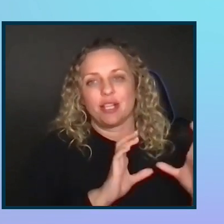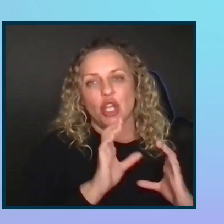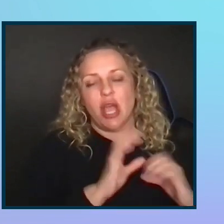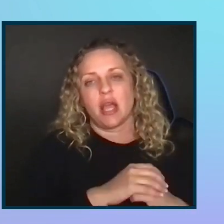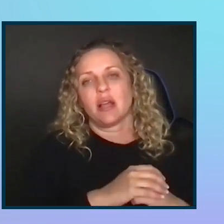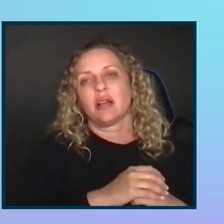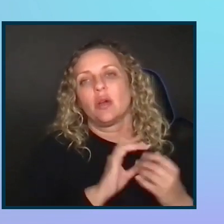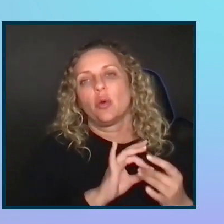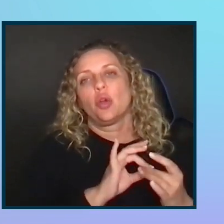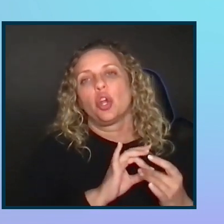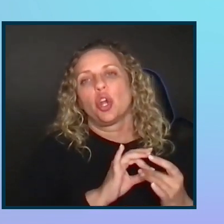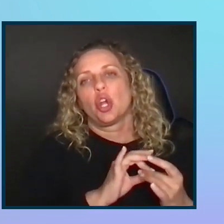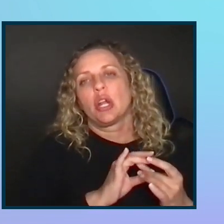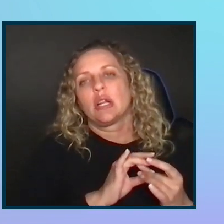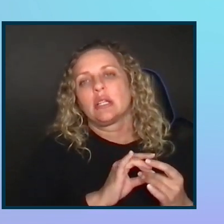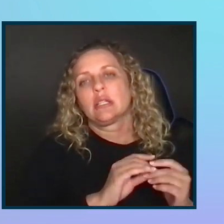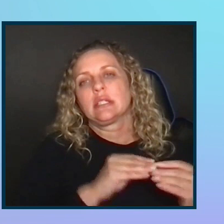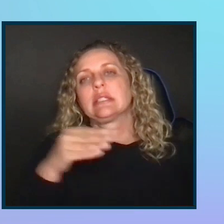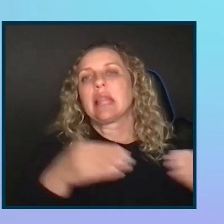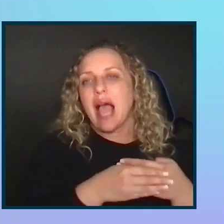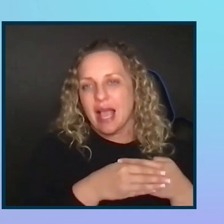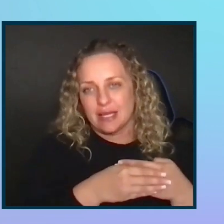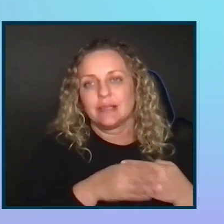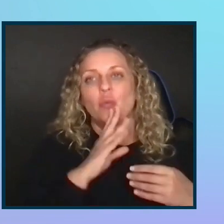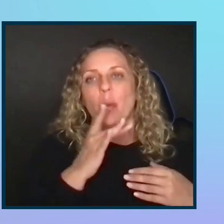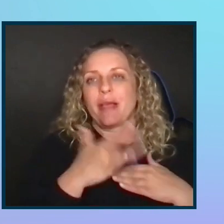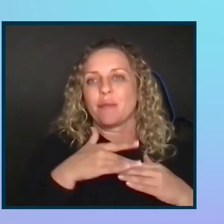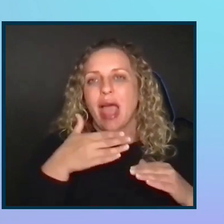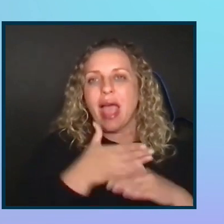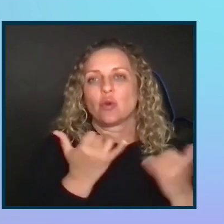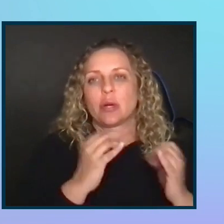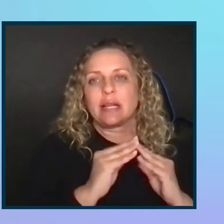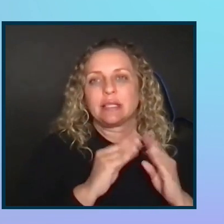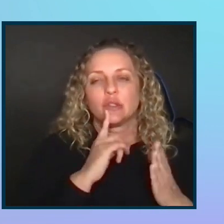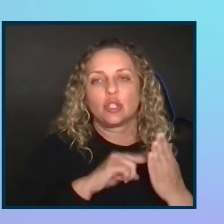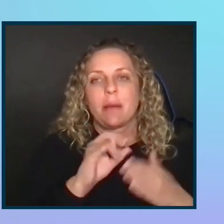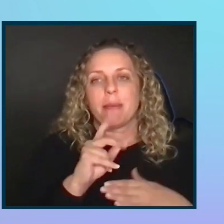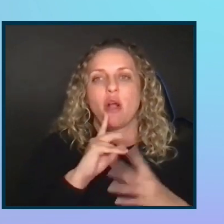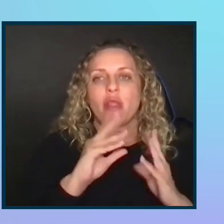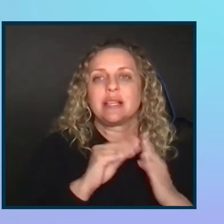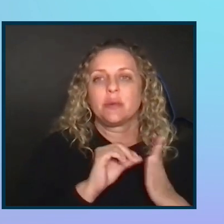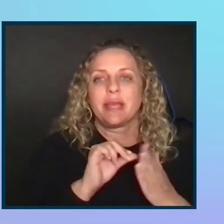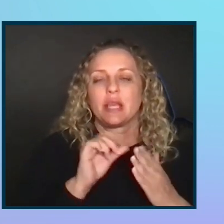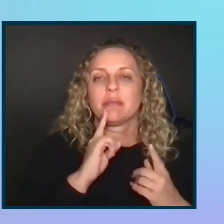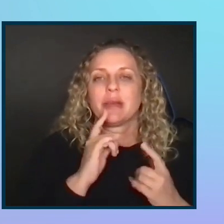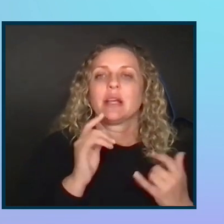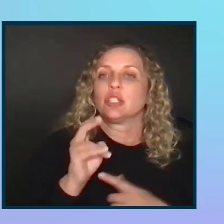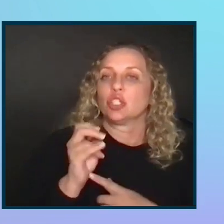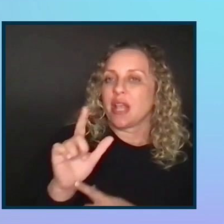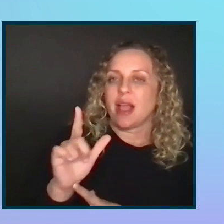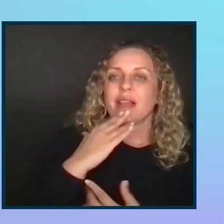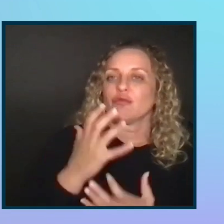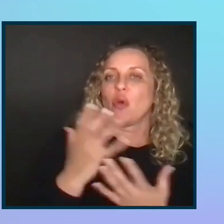been regarding slides. Slides will be available after today's session, so check back on the session page. But Shell, thank you